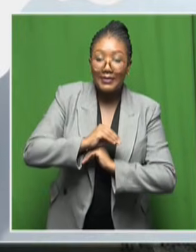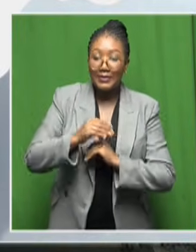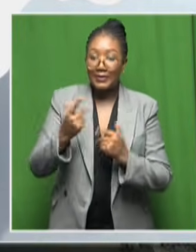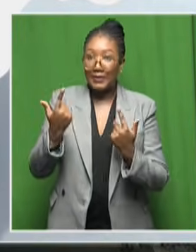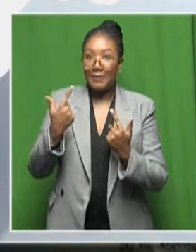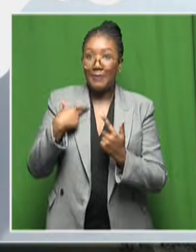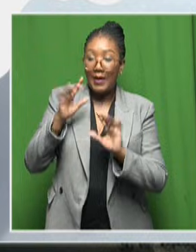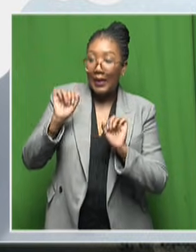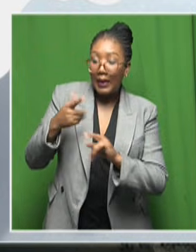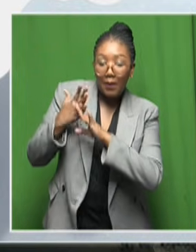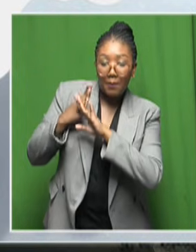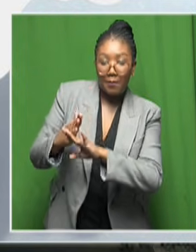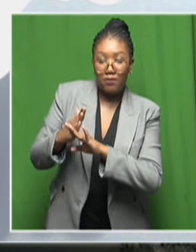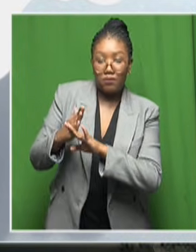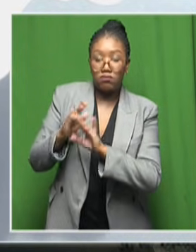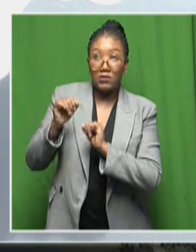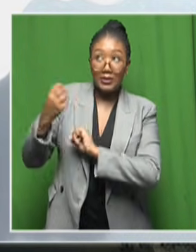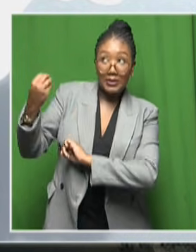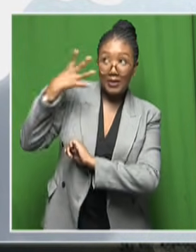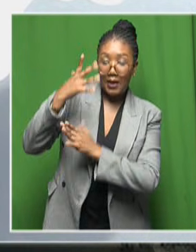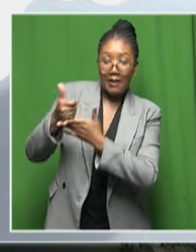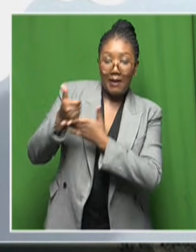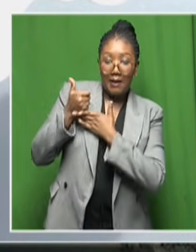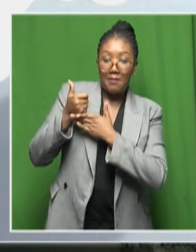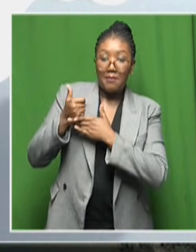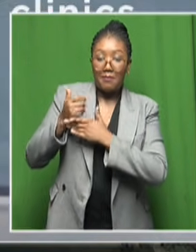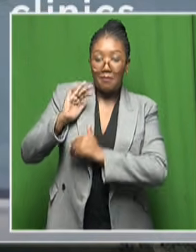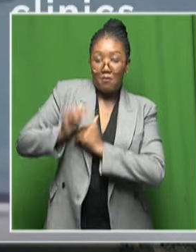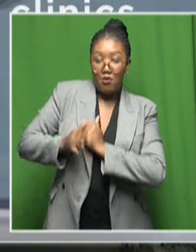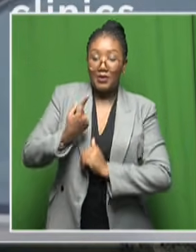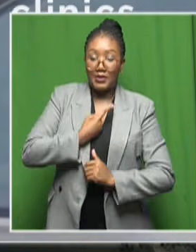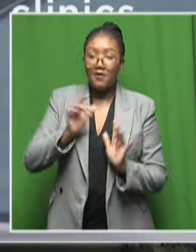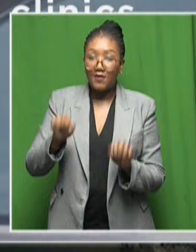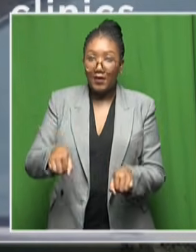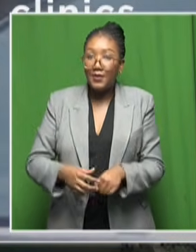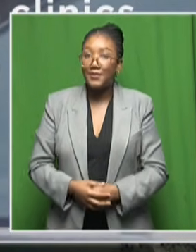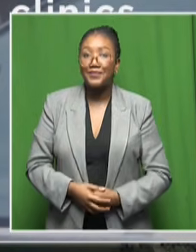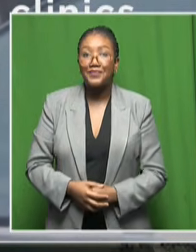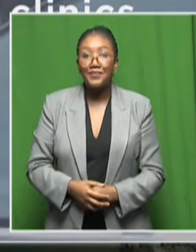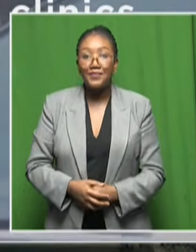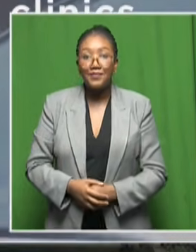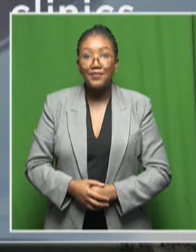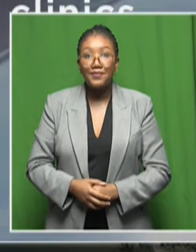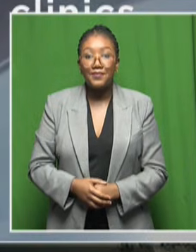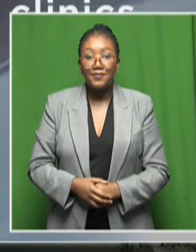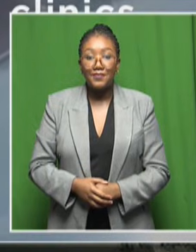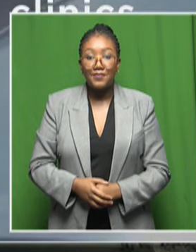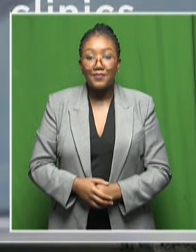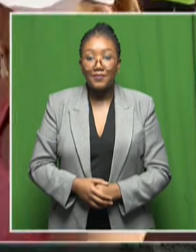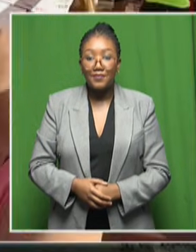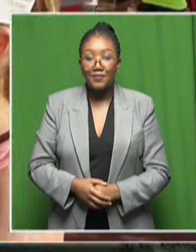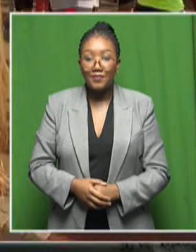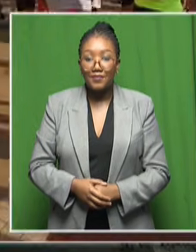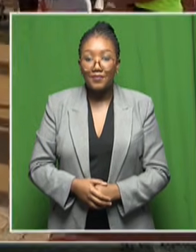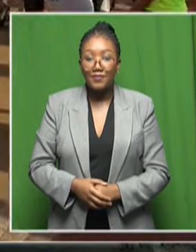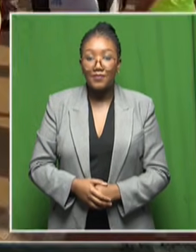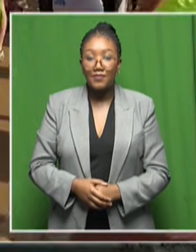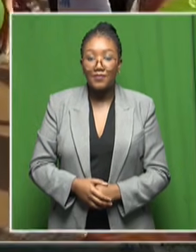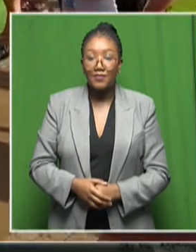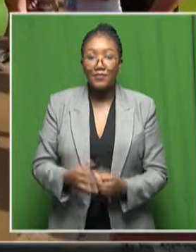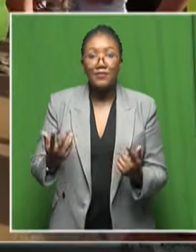to prevent yourselves from this damage. So let's talk about that. I know you mentioned a few tips in the in your